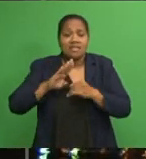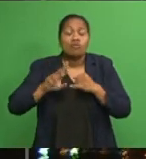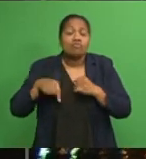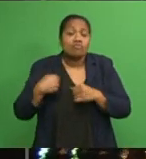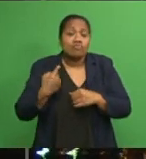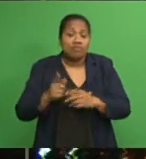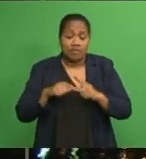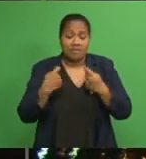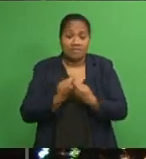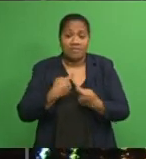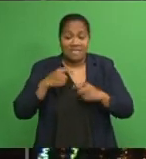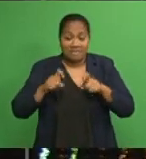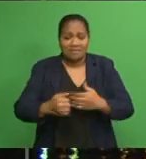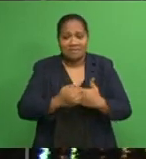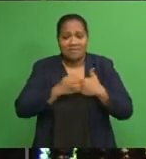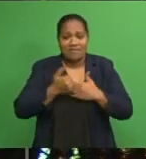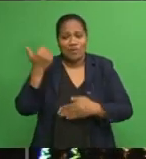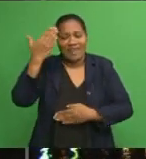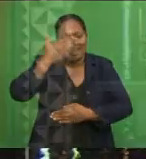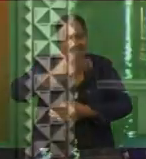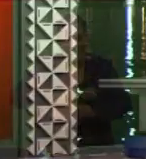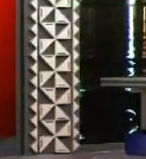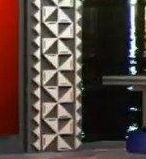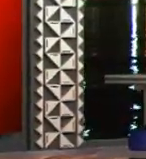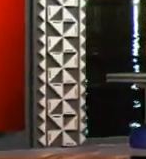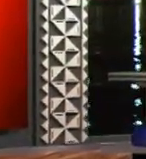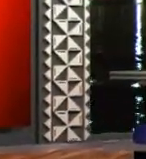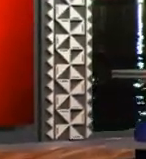the team and I, stay safe. Good night.